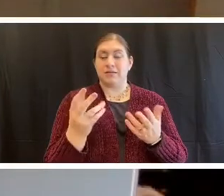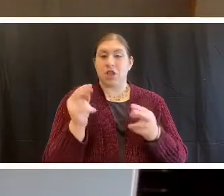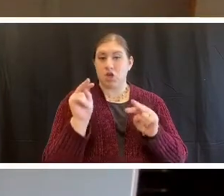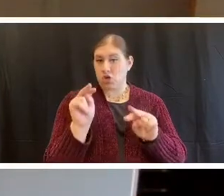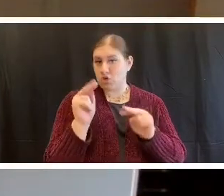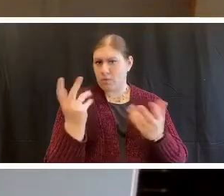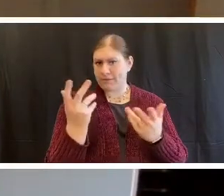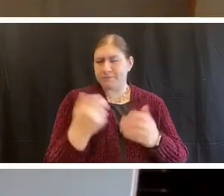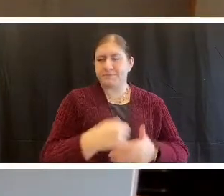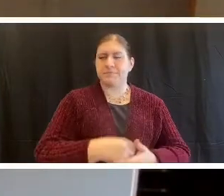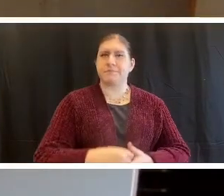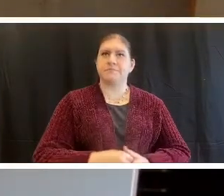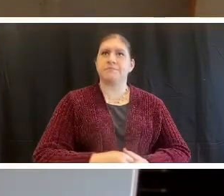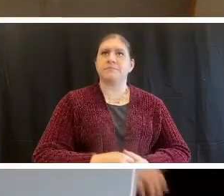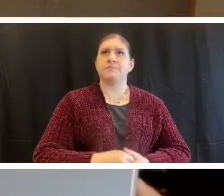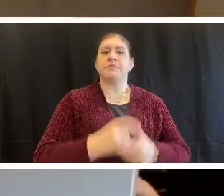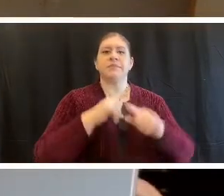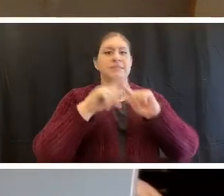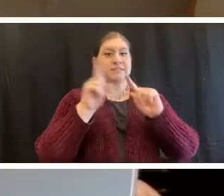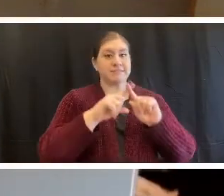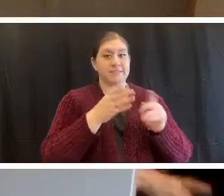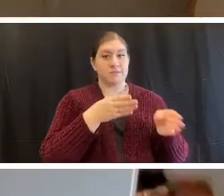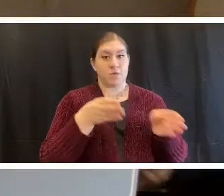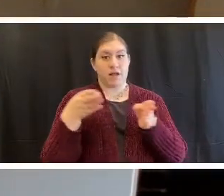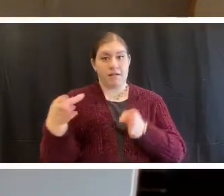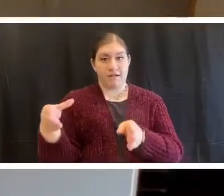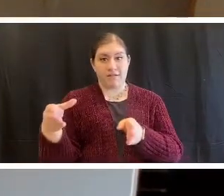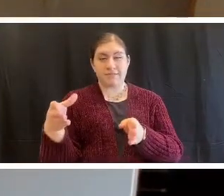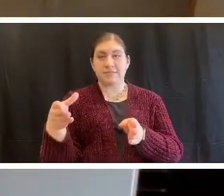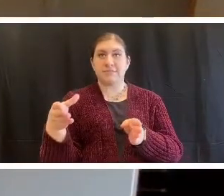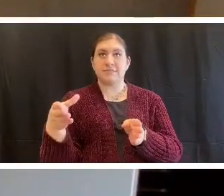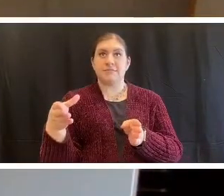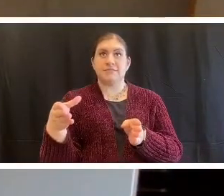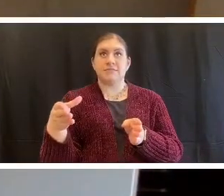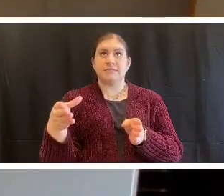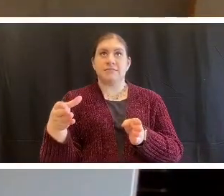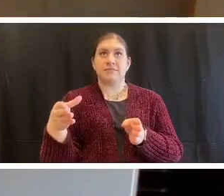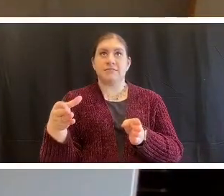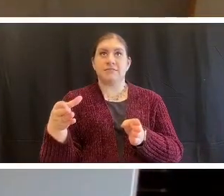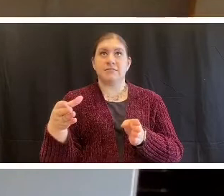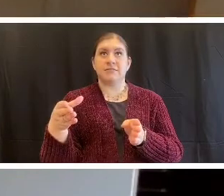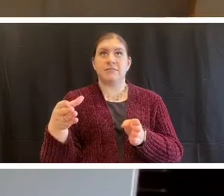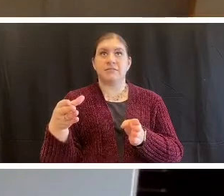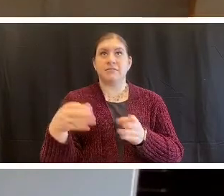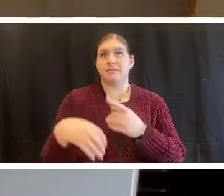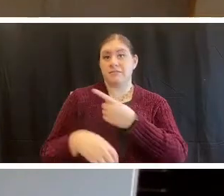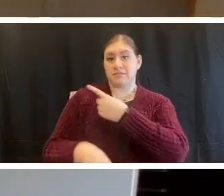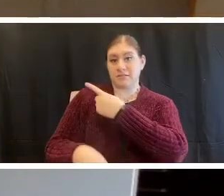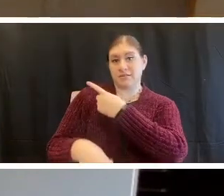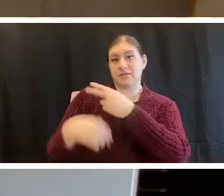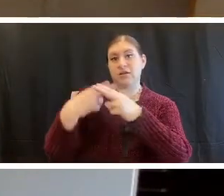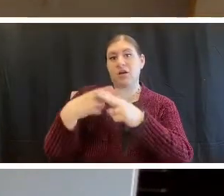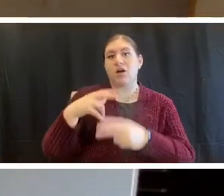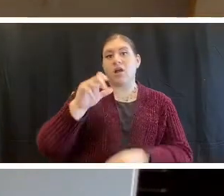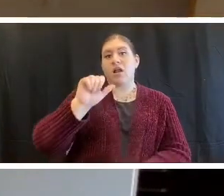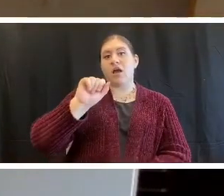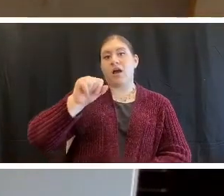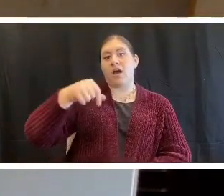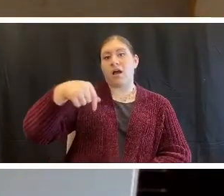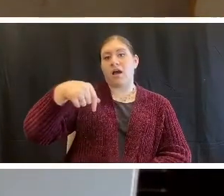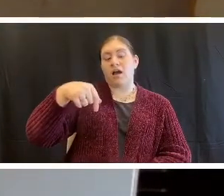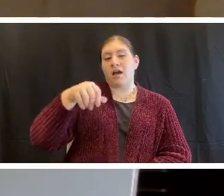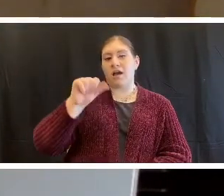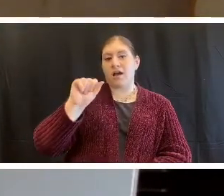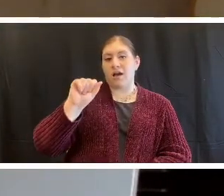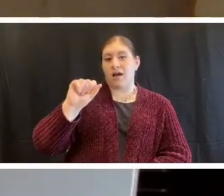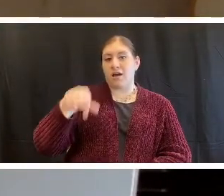at different ways to go about. This is a product called Aqua Board. So